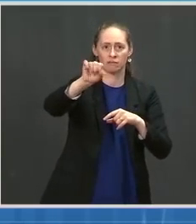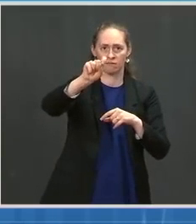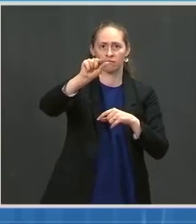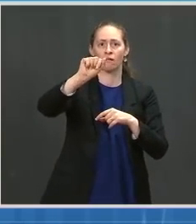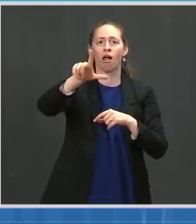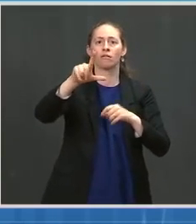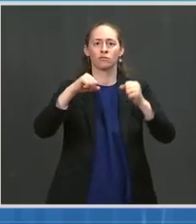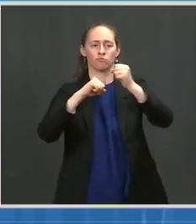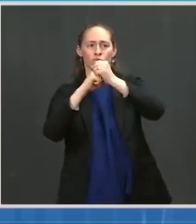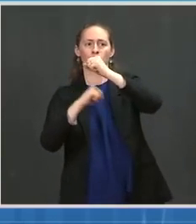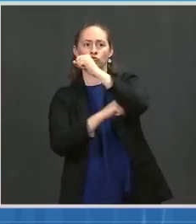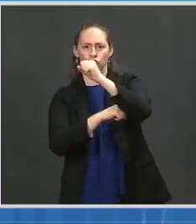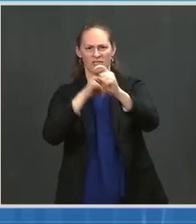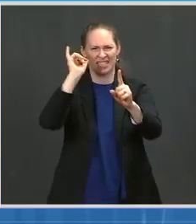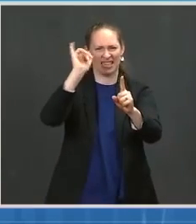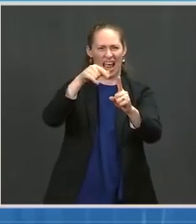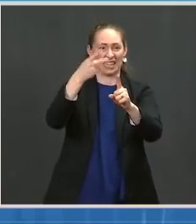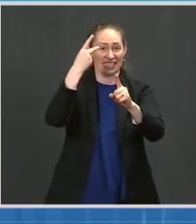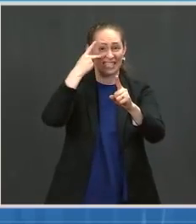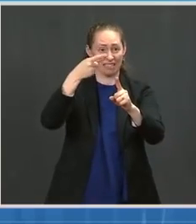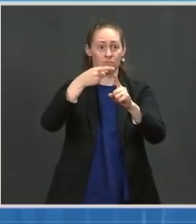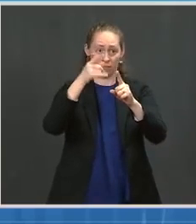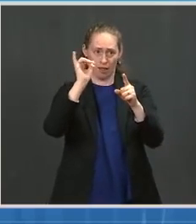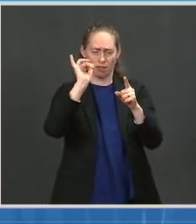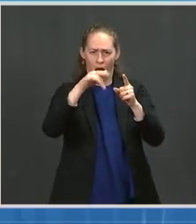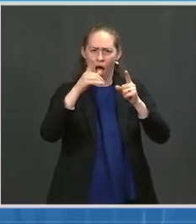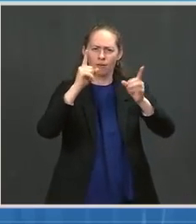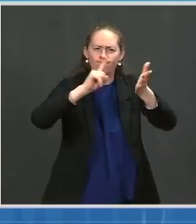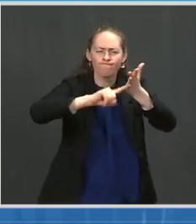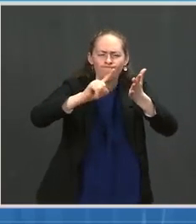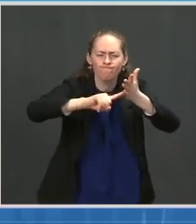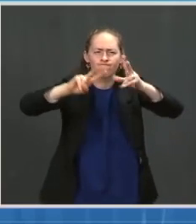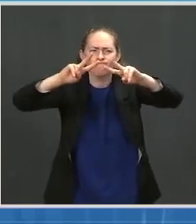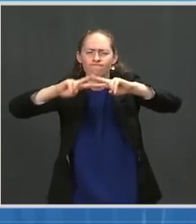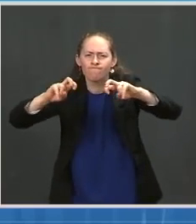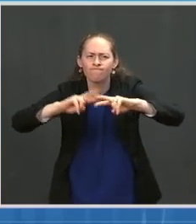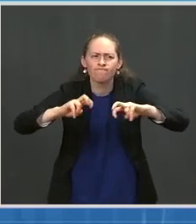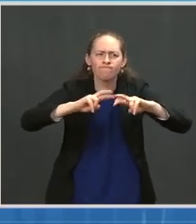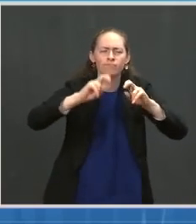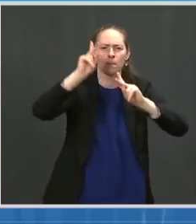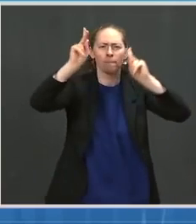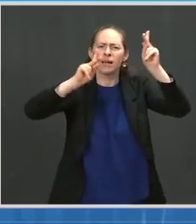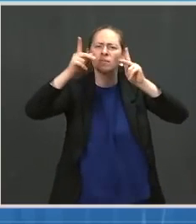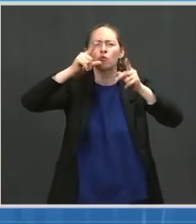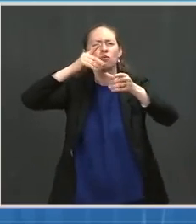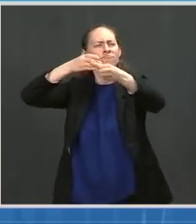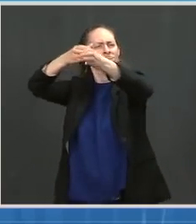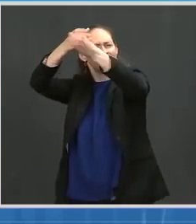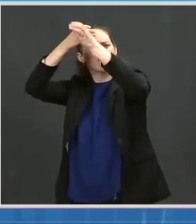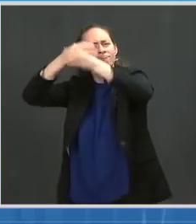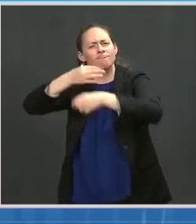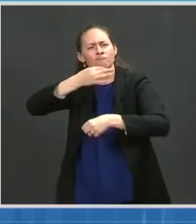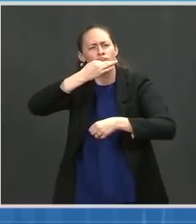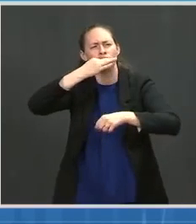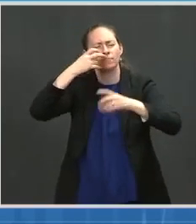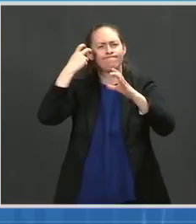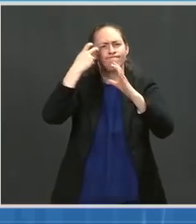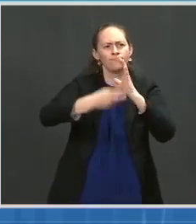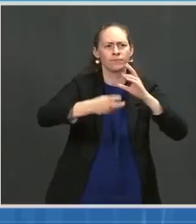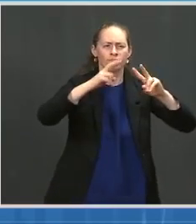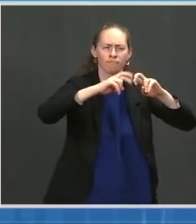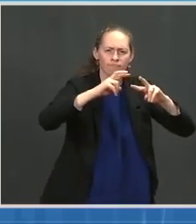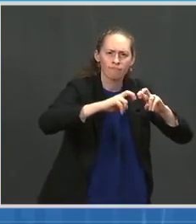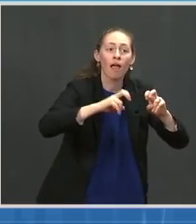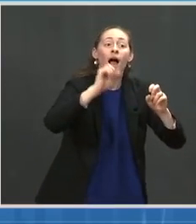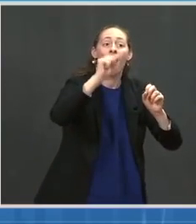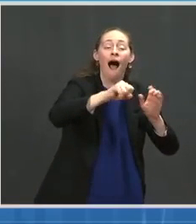of investigators throughout the country who were working to get the right conformation of the